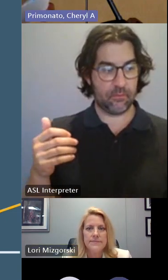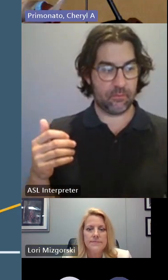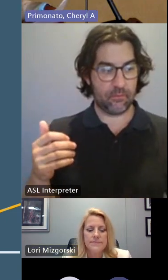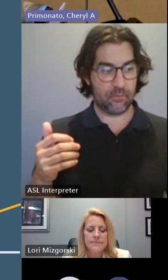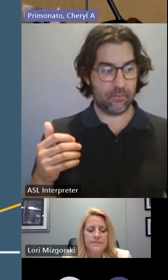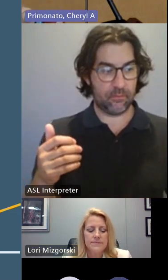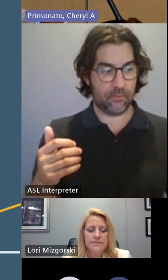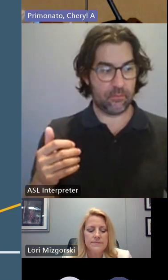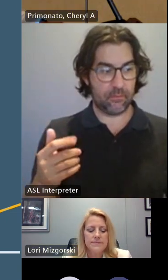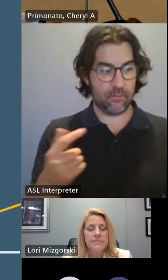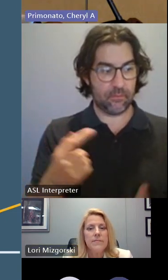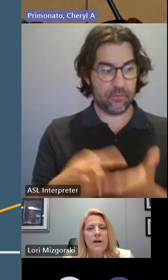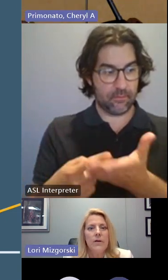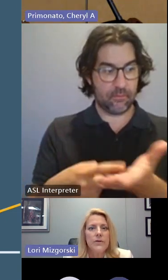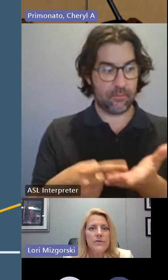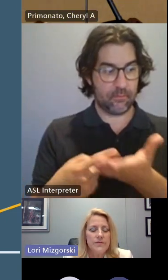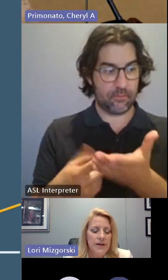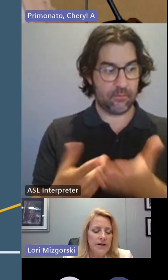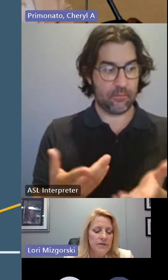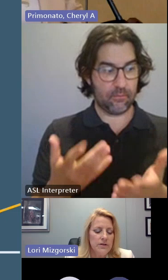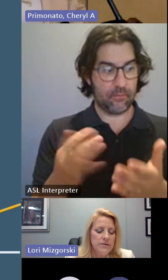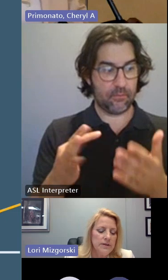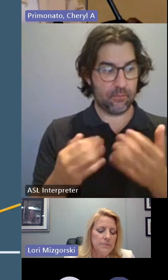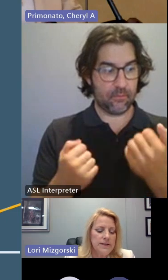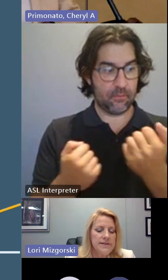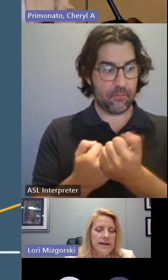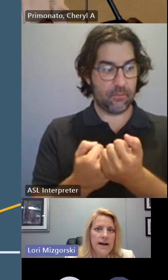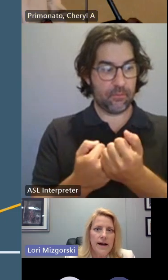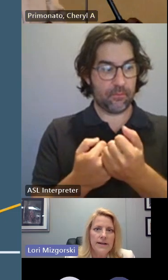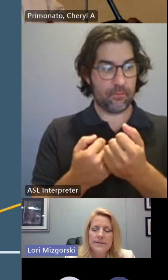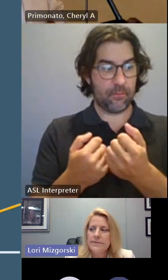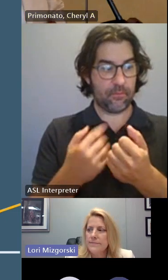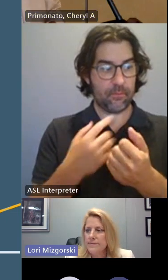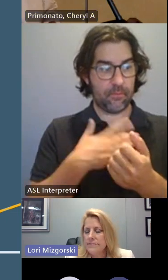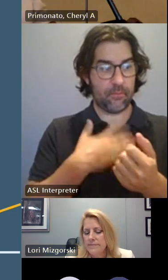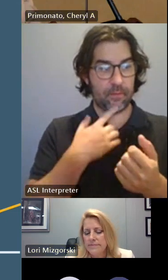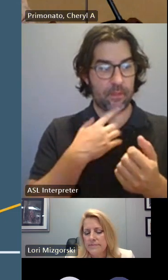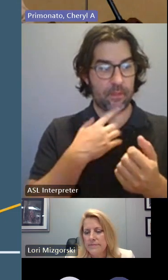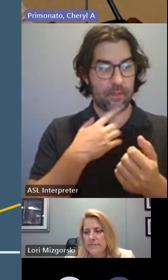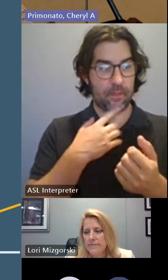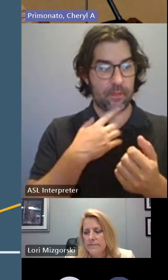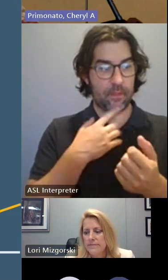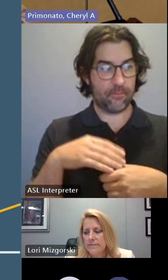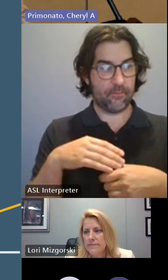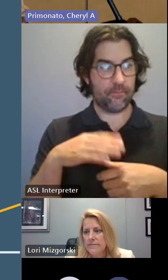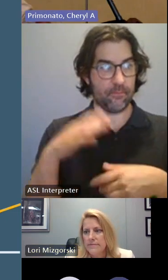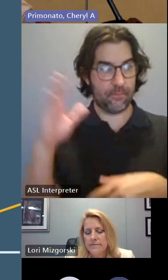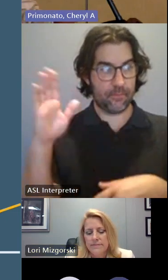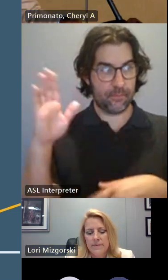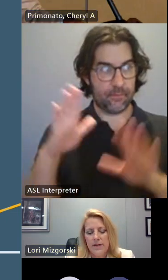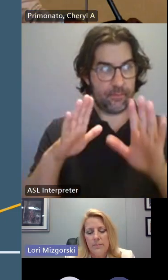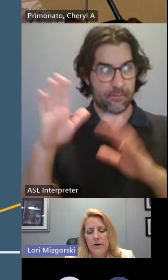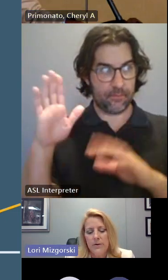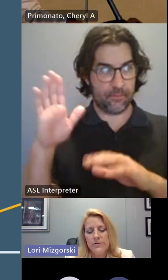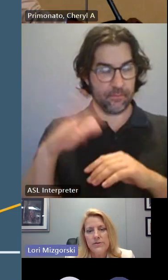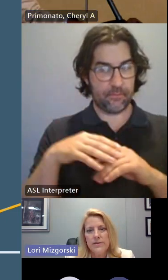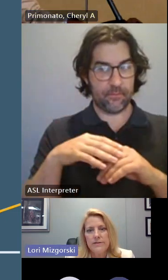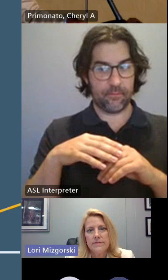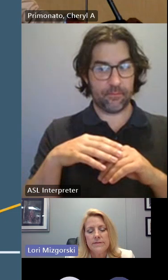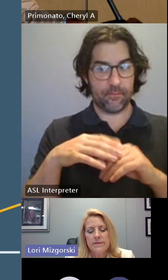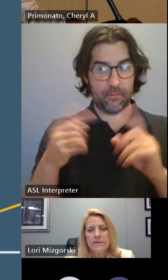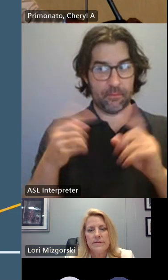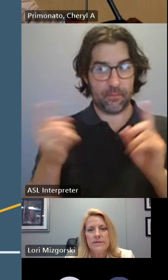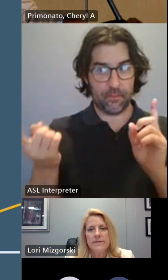discussion? All those in favor, please say aye. Aye. Aye.